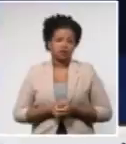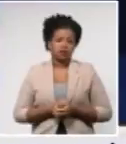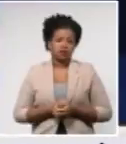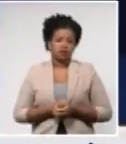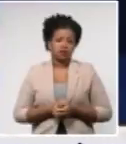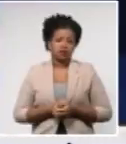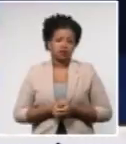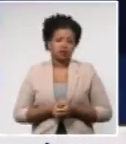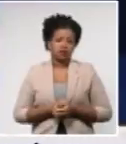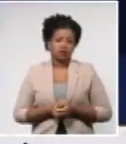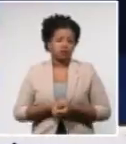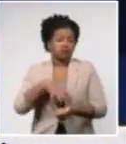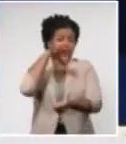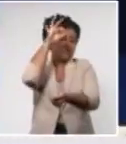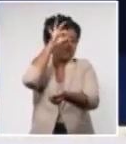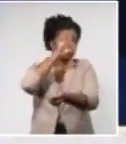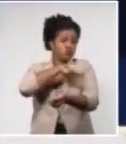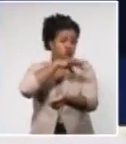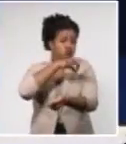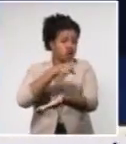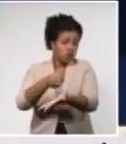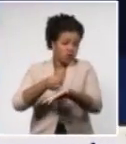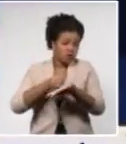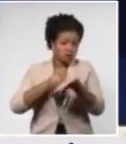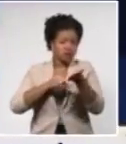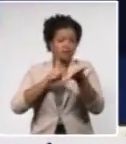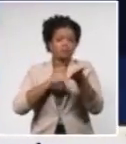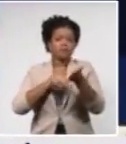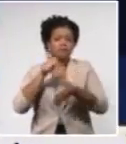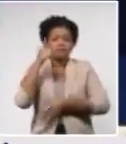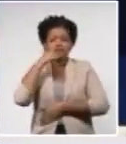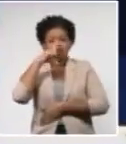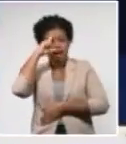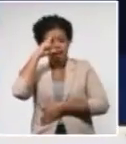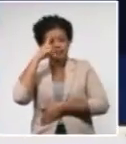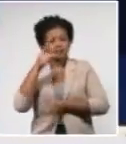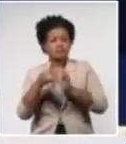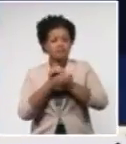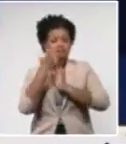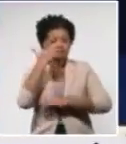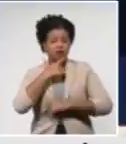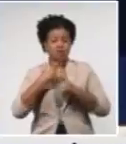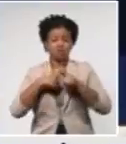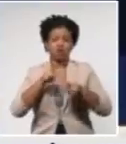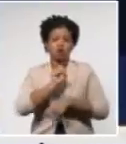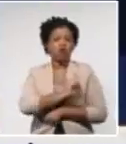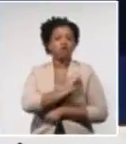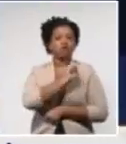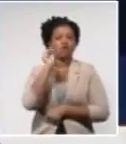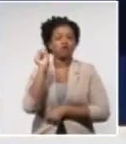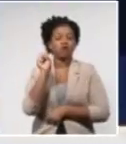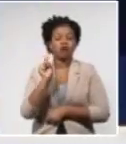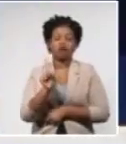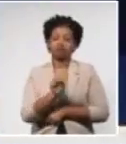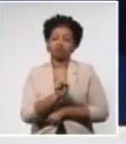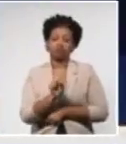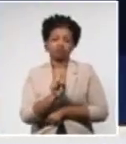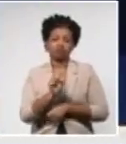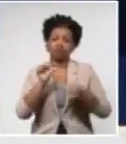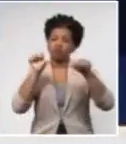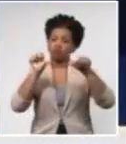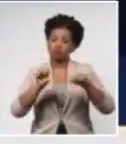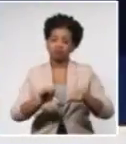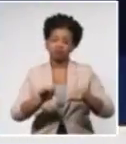hyperimmune plasma, but his recovery was not achieved, and regrettably he